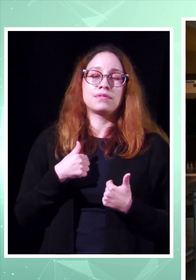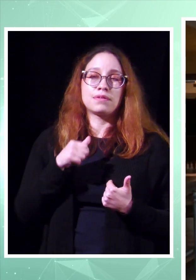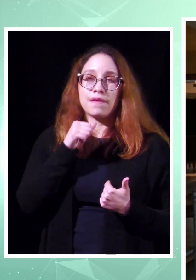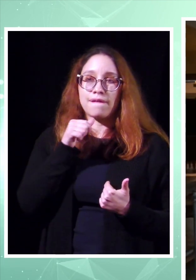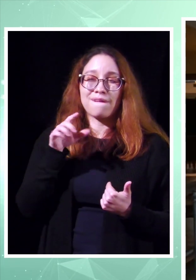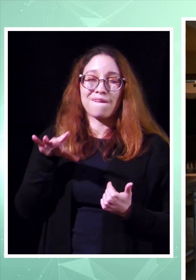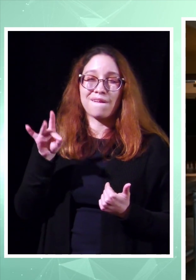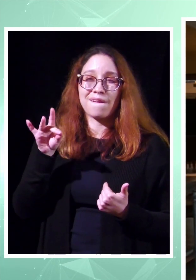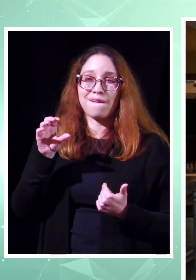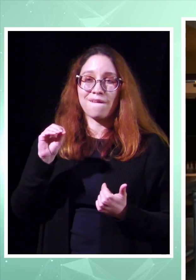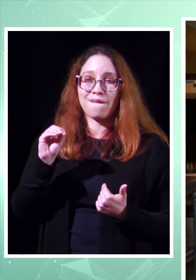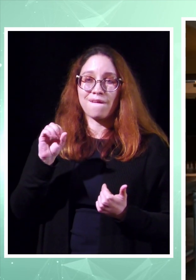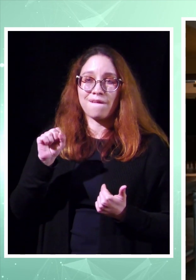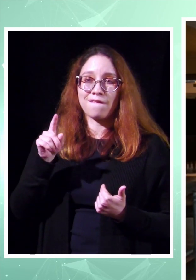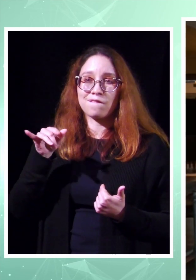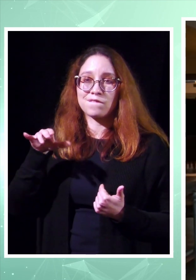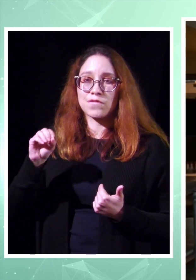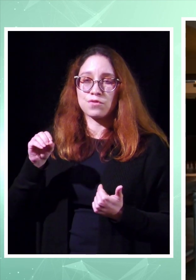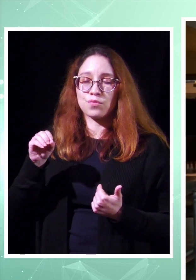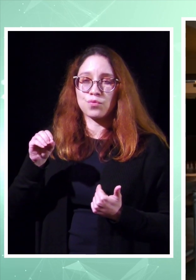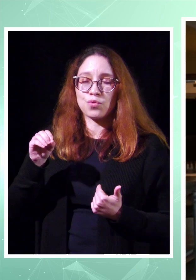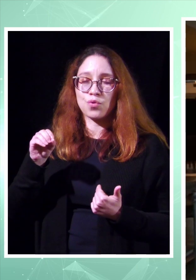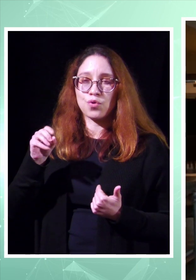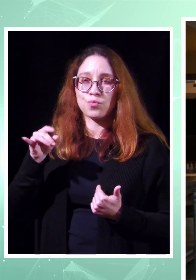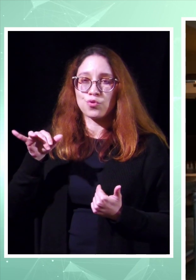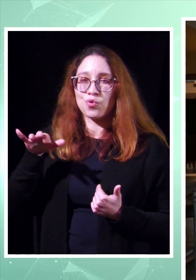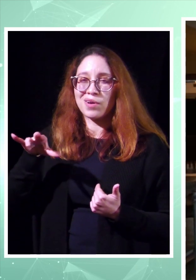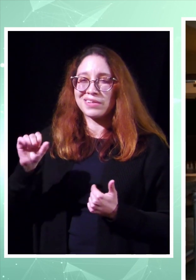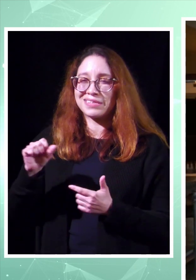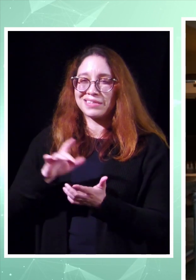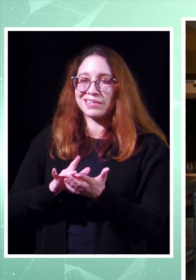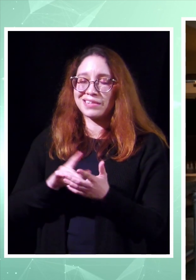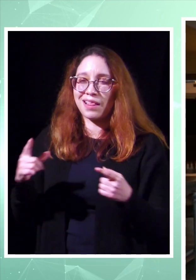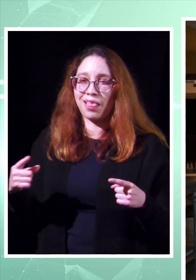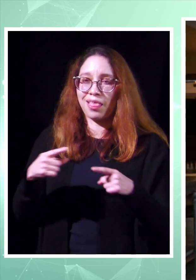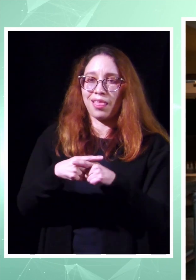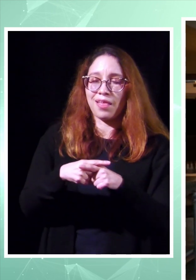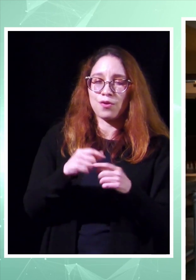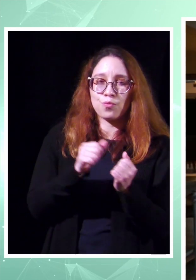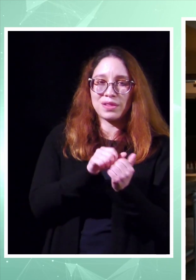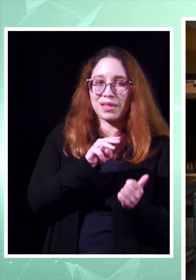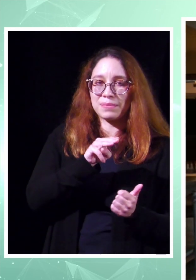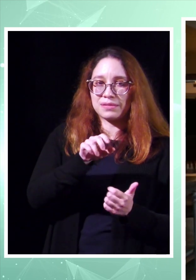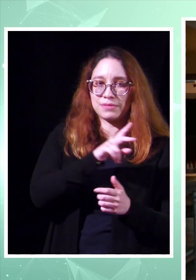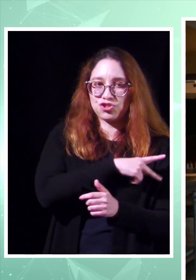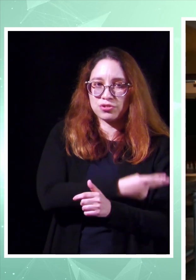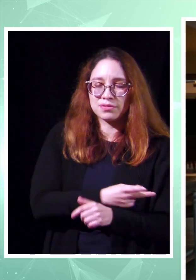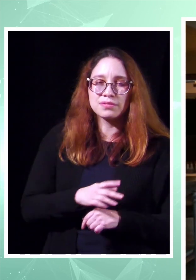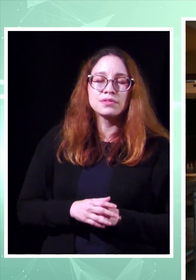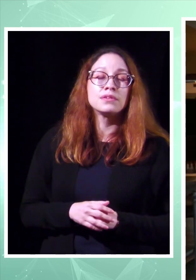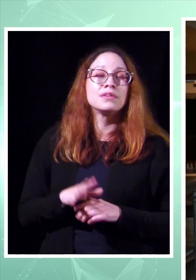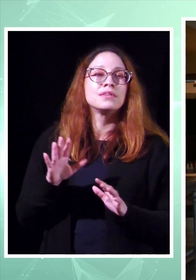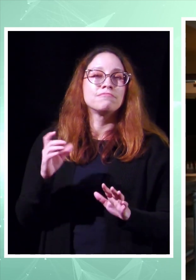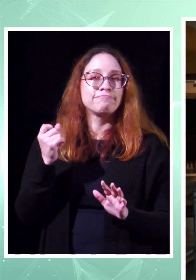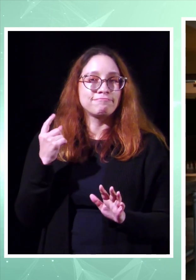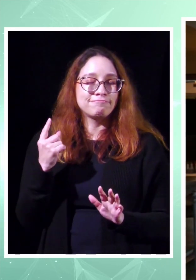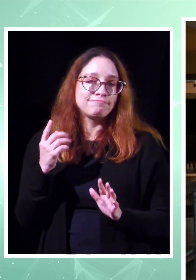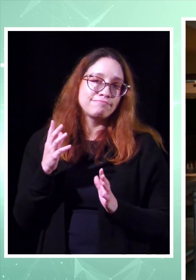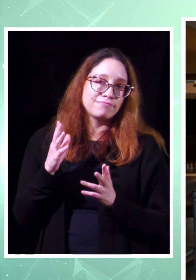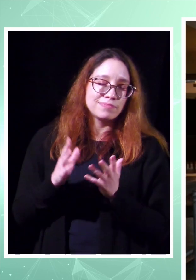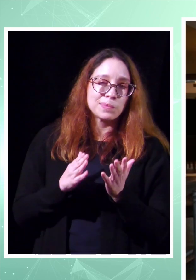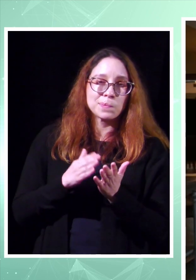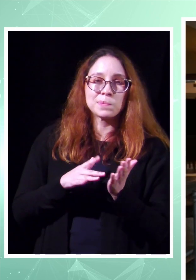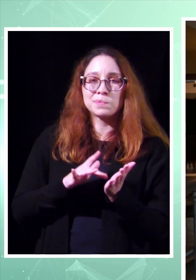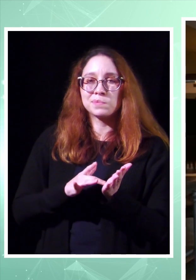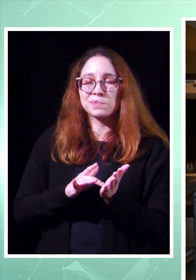found an osteoporosis medicine which is contraindicated in MS patients. Some of the medicines are